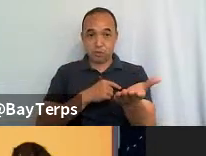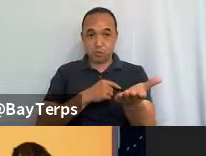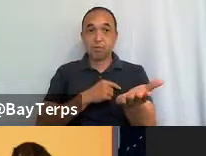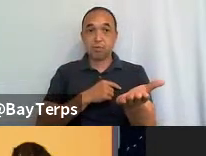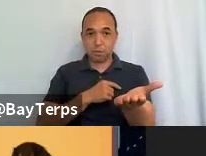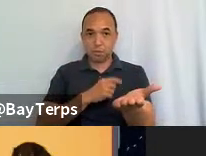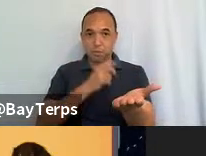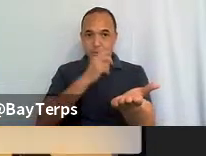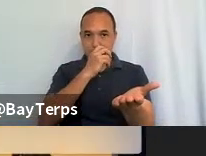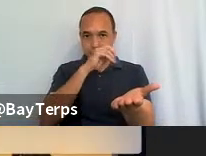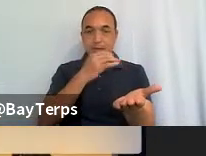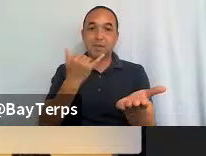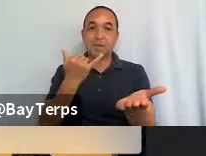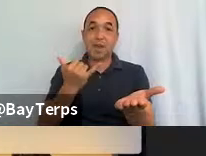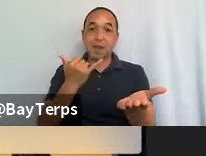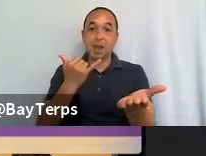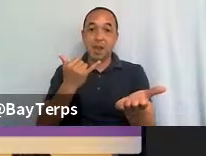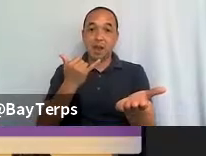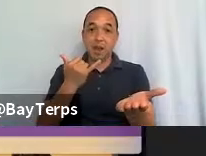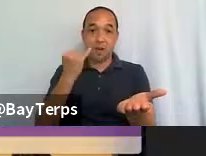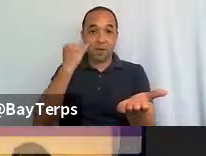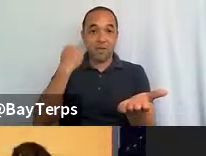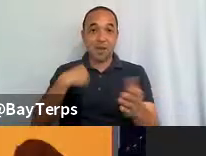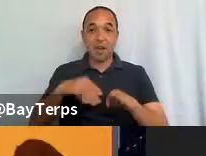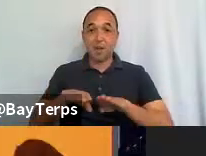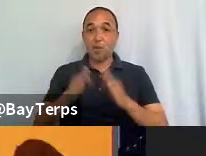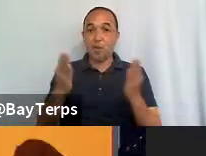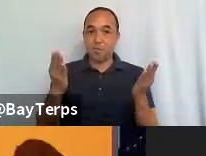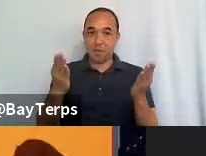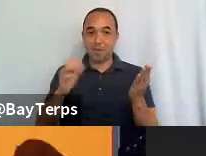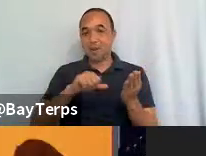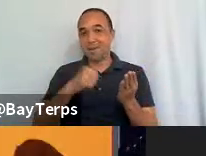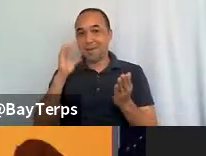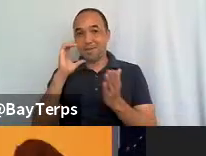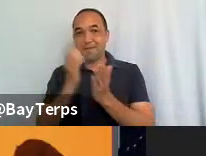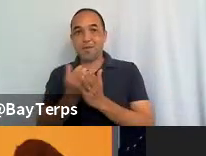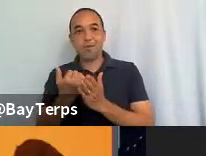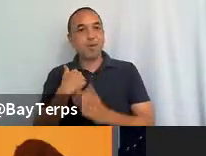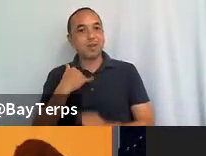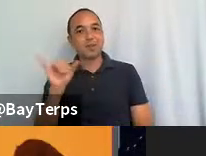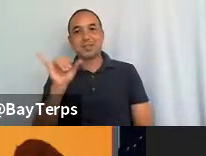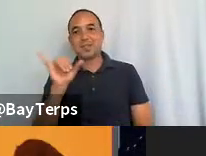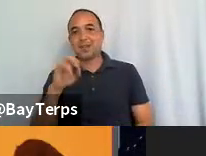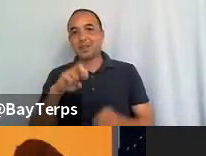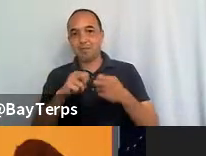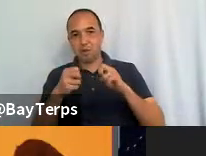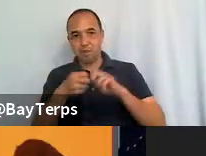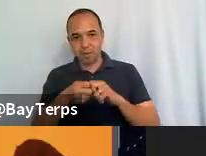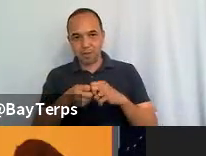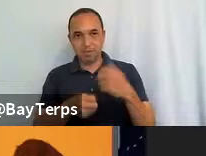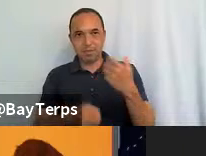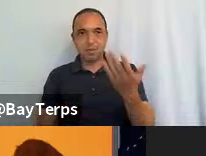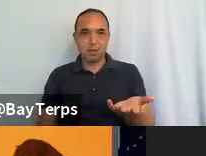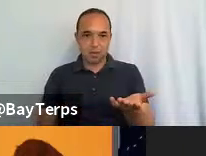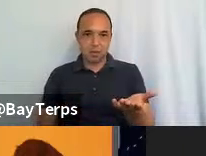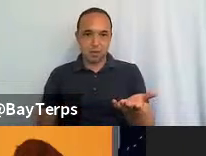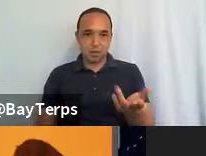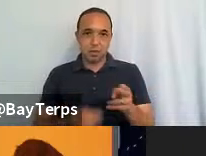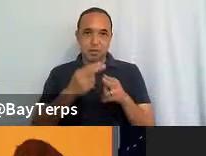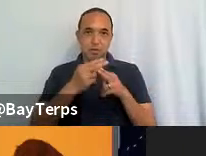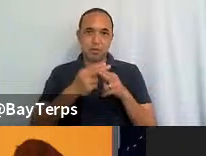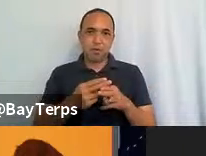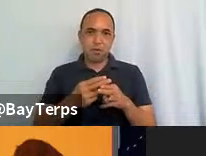So if we come into another photo that has that exact same problem, this one is called